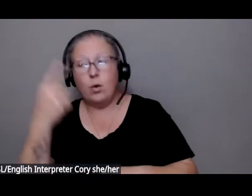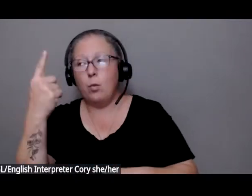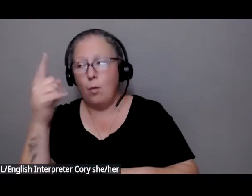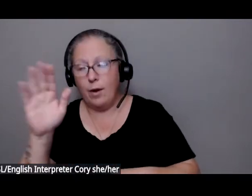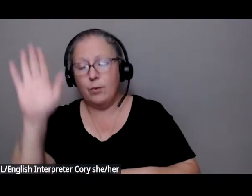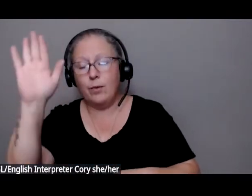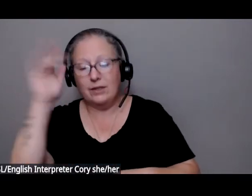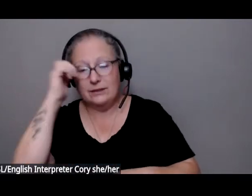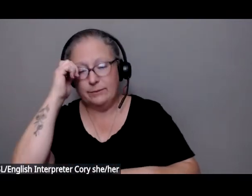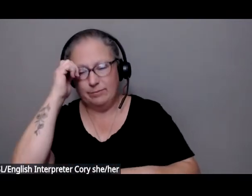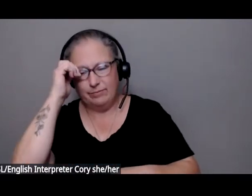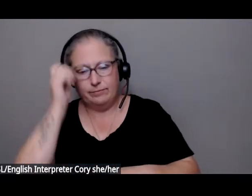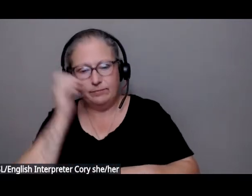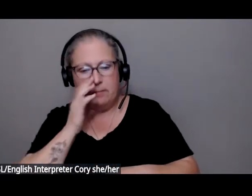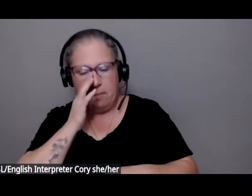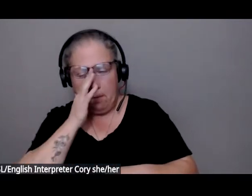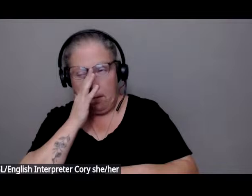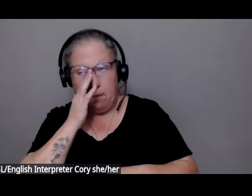raised. Okay.